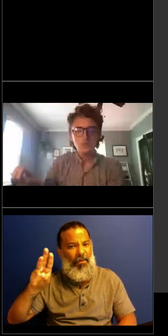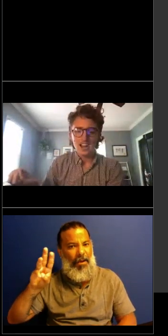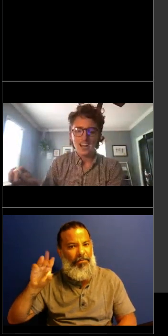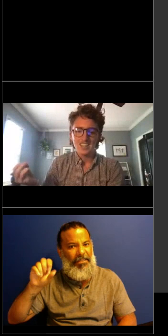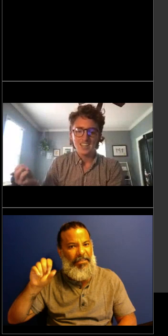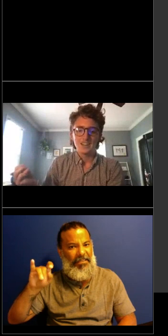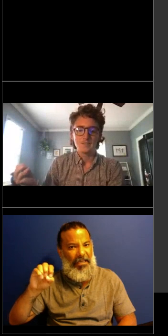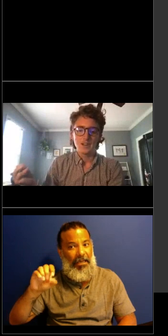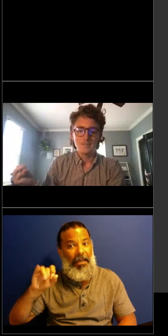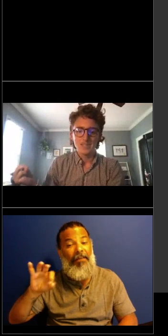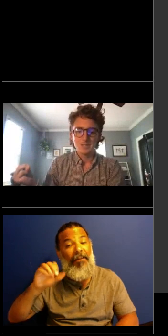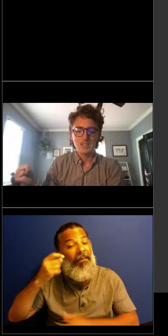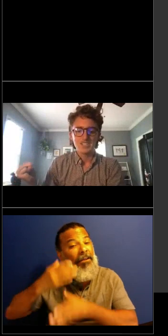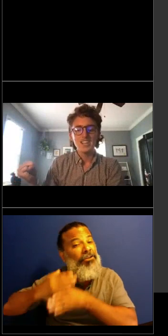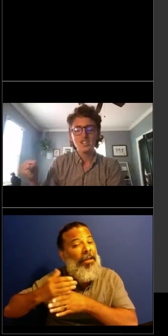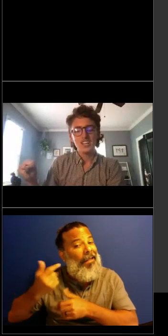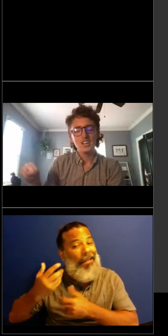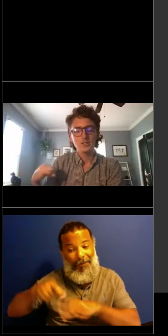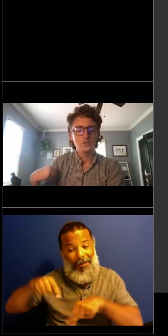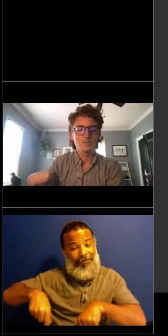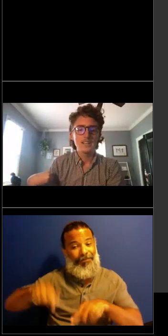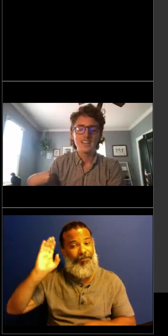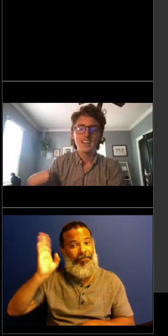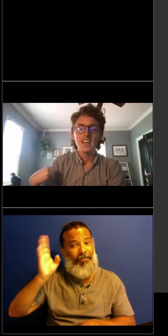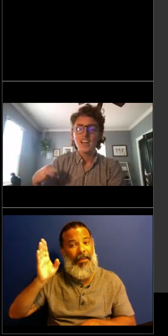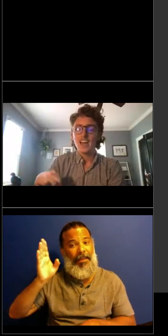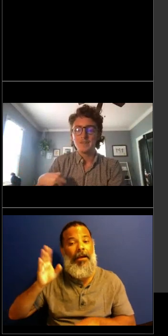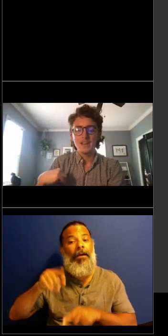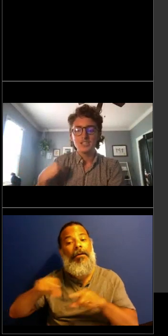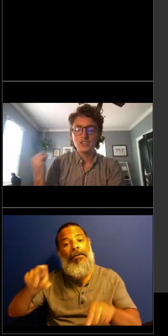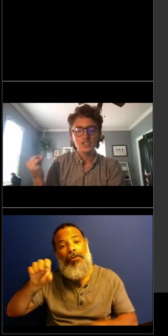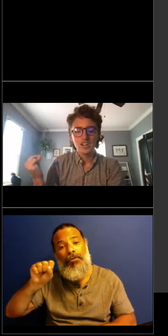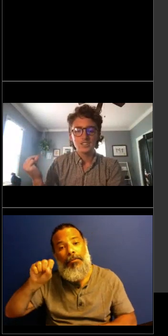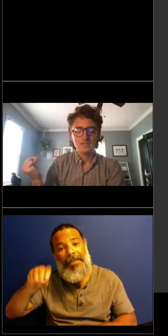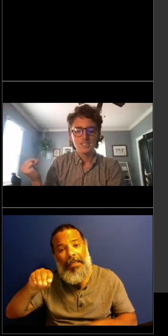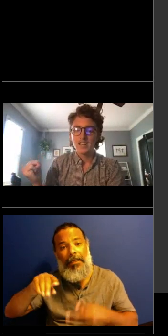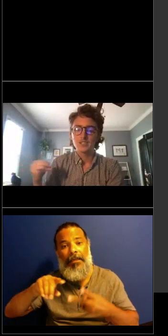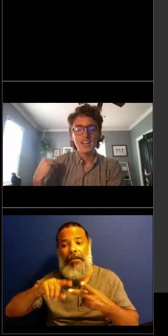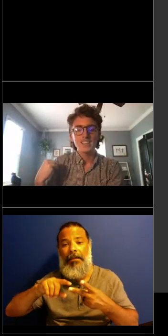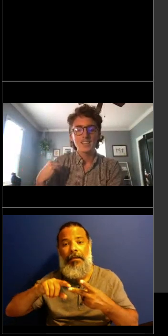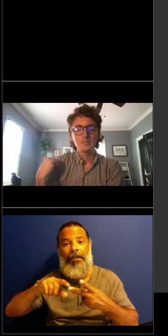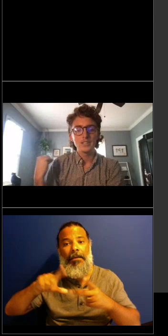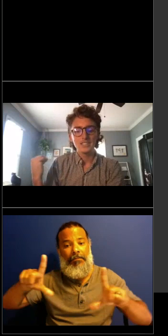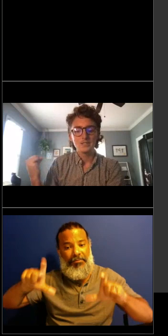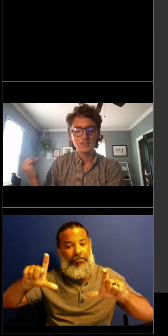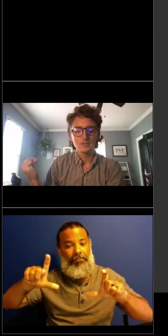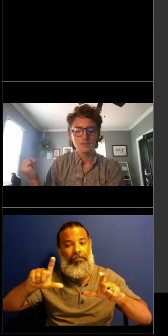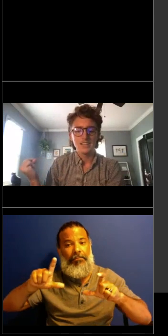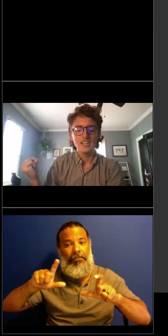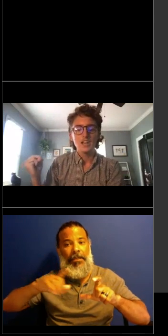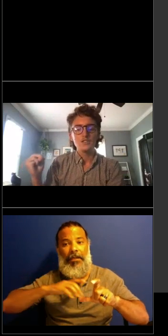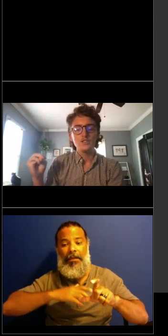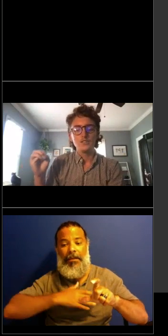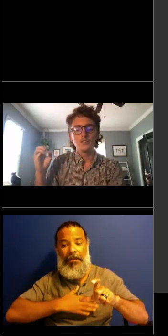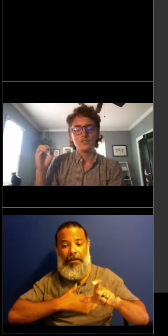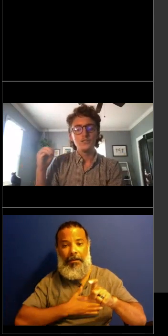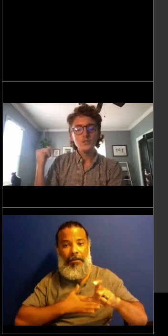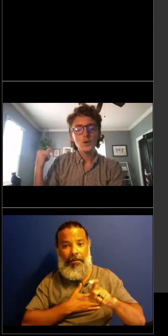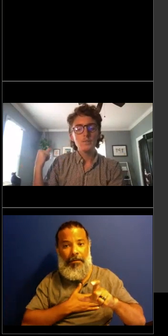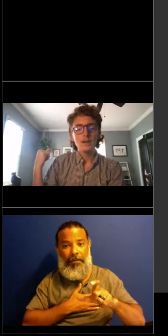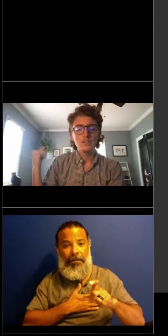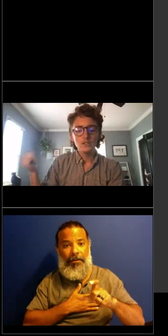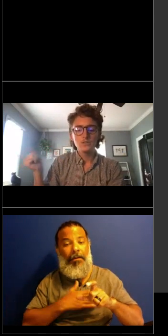do share anything from this presentation on social media, any screenshots of the slides or anything, please feel free